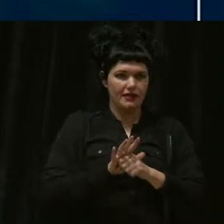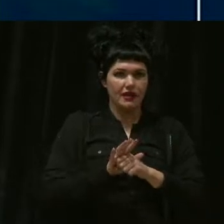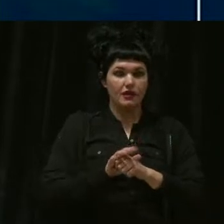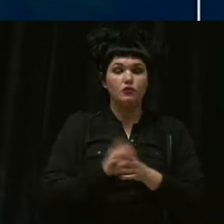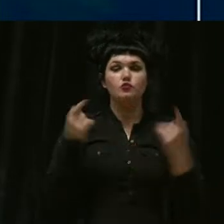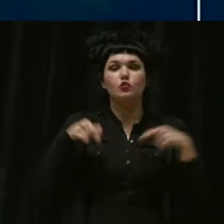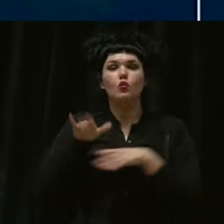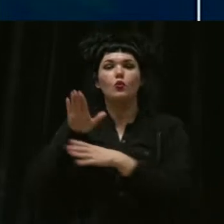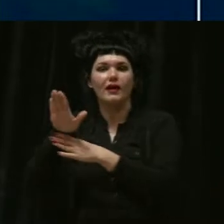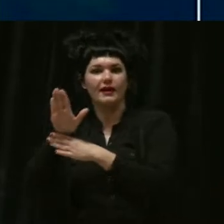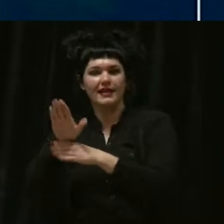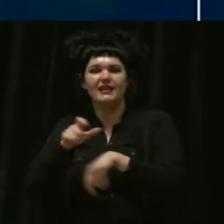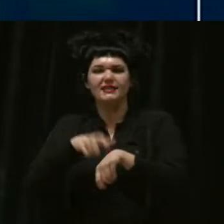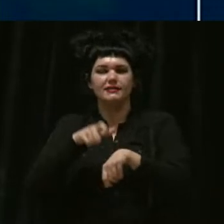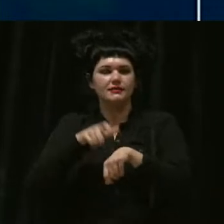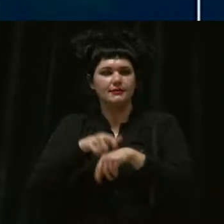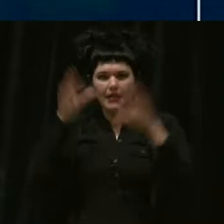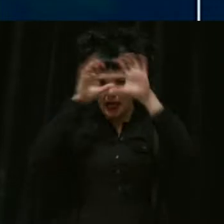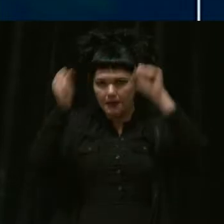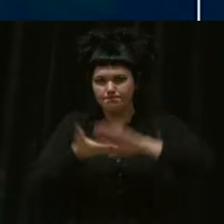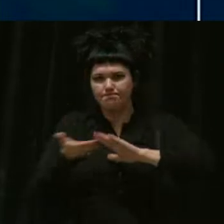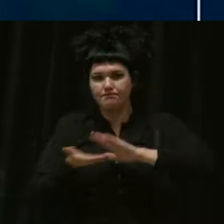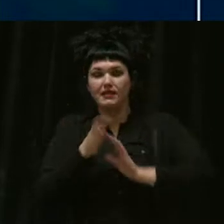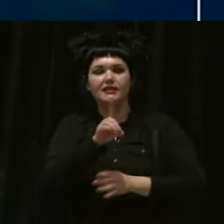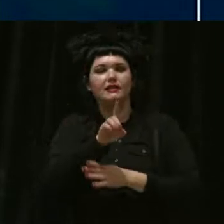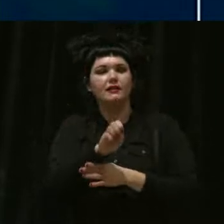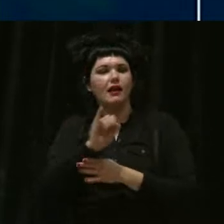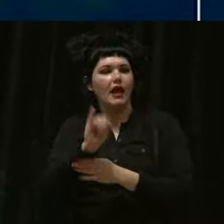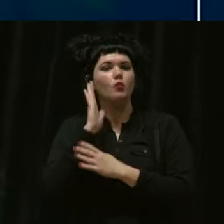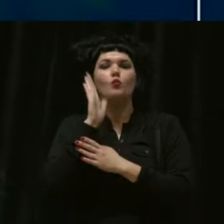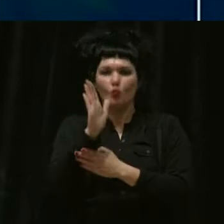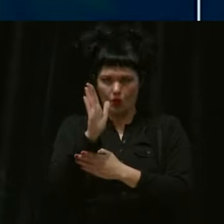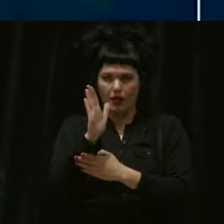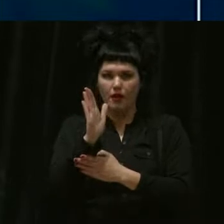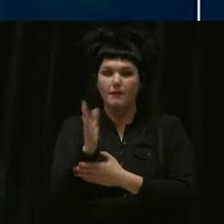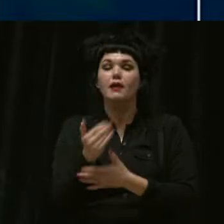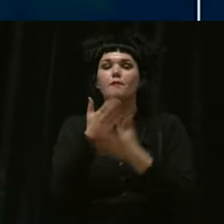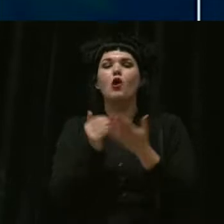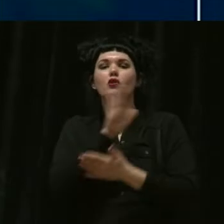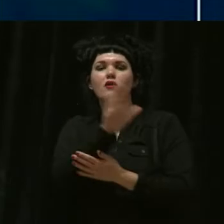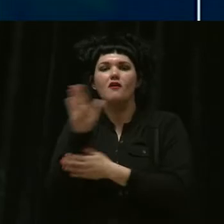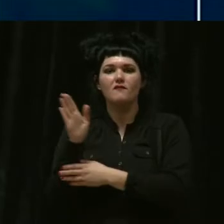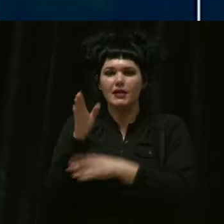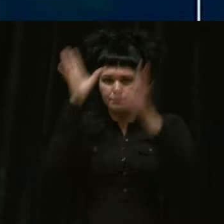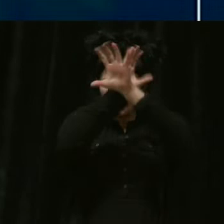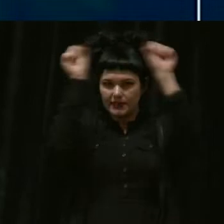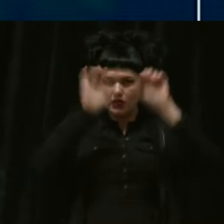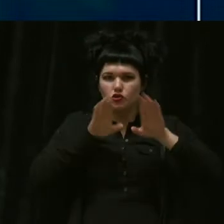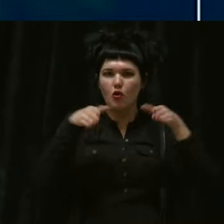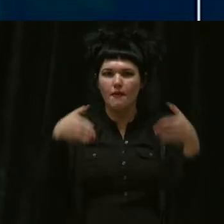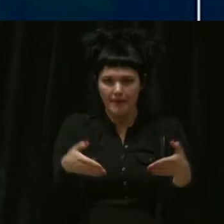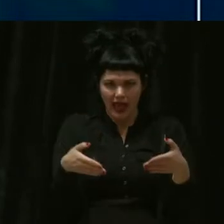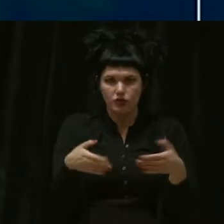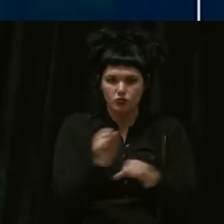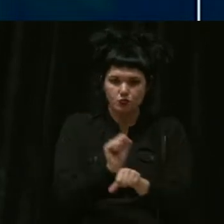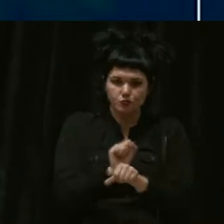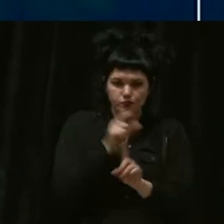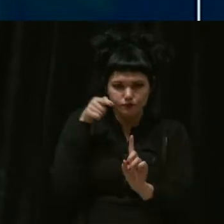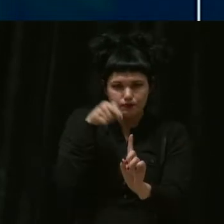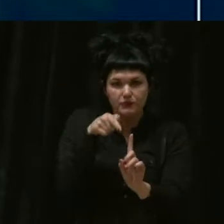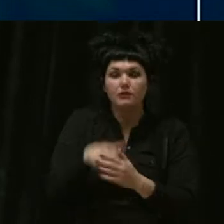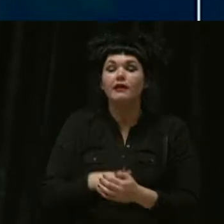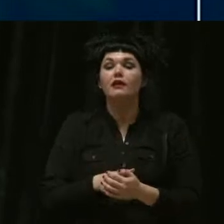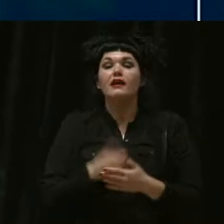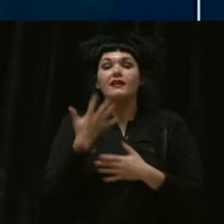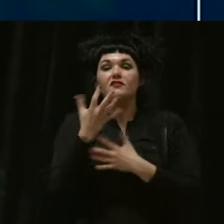DEI will be a part of his presidential mantle. What will happen at the end of the five-year plan,